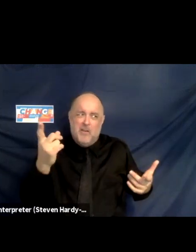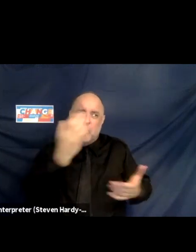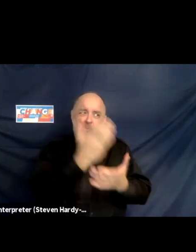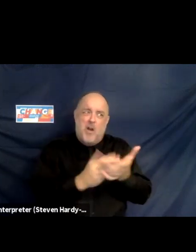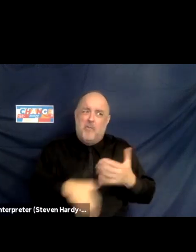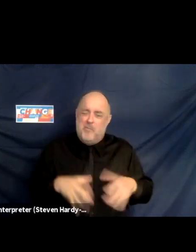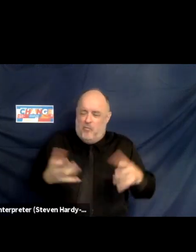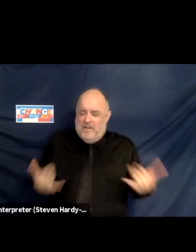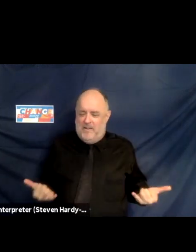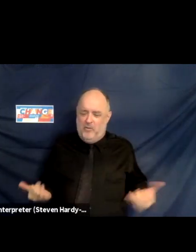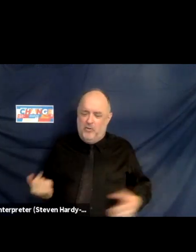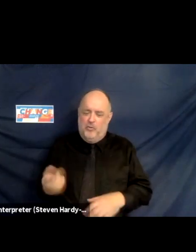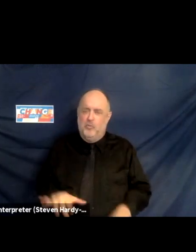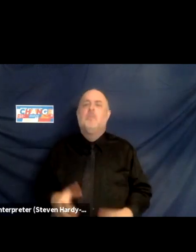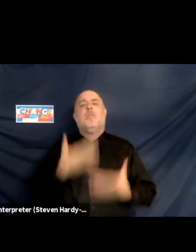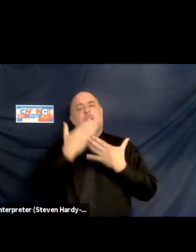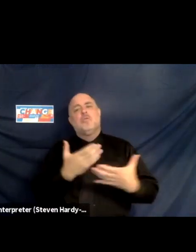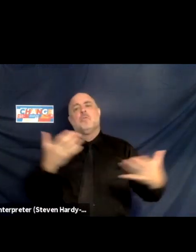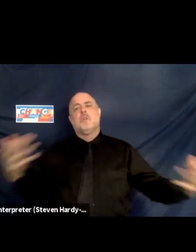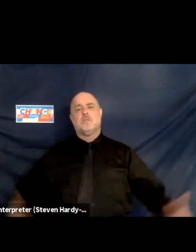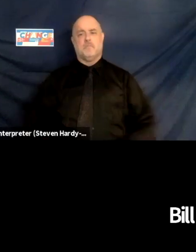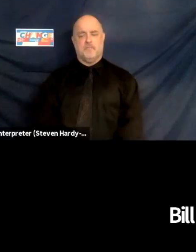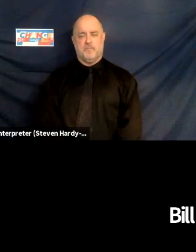the present. Thank you so much.